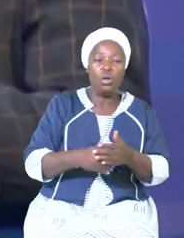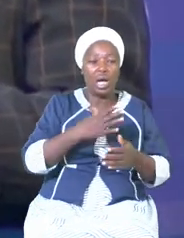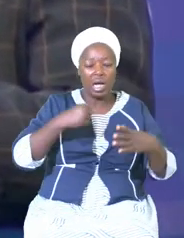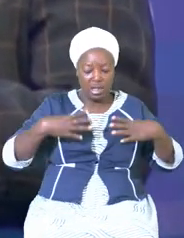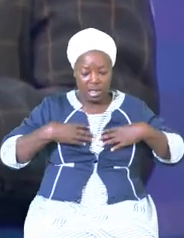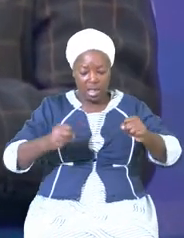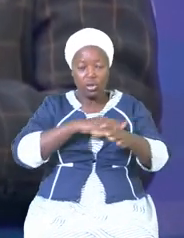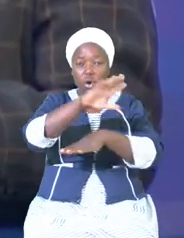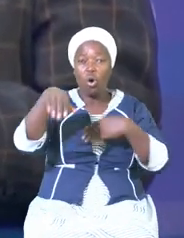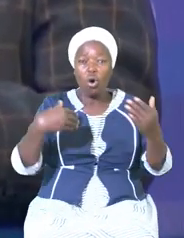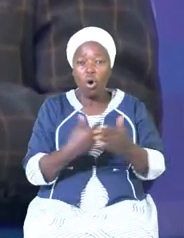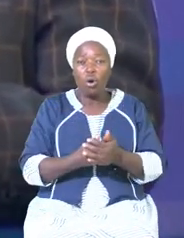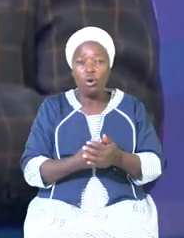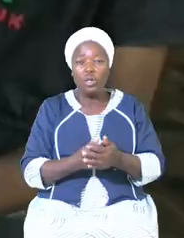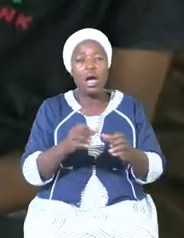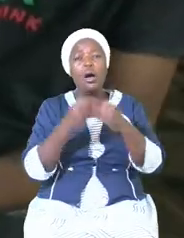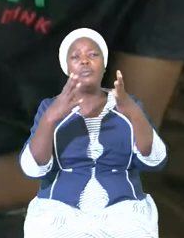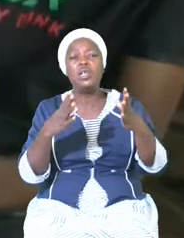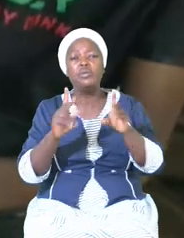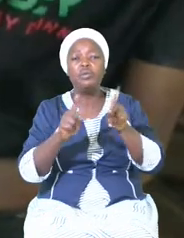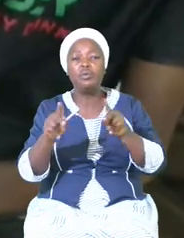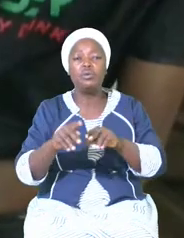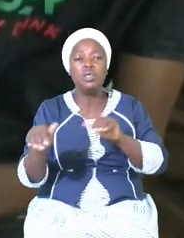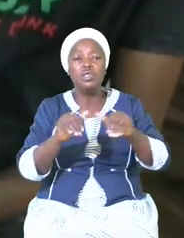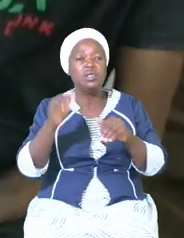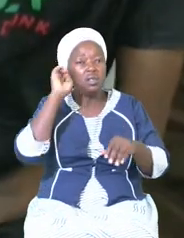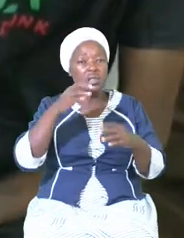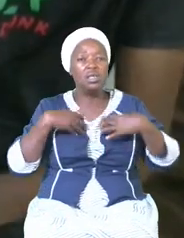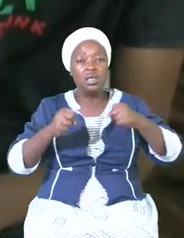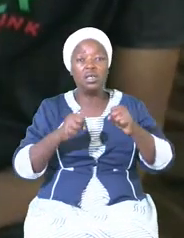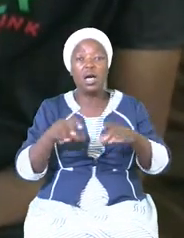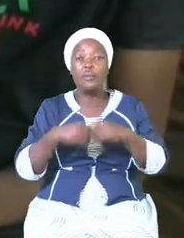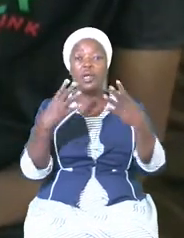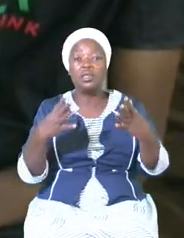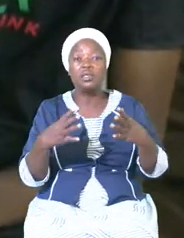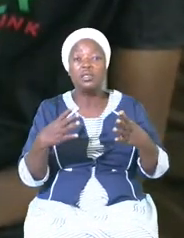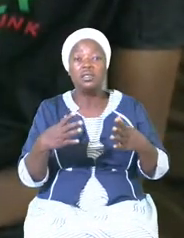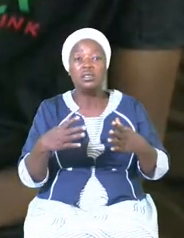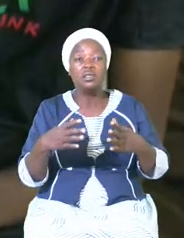healed all. How many did he heal? How many can he heal today?